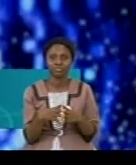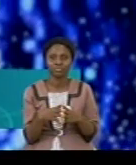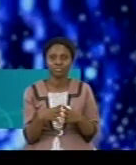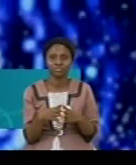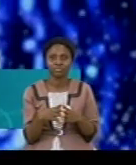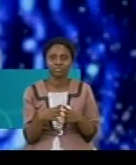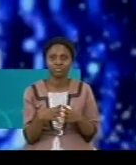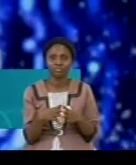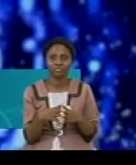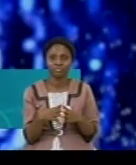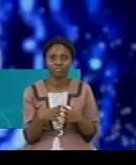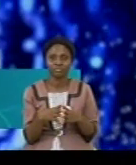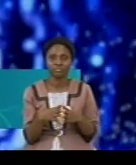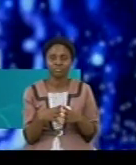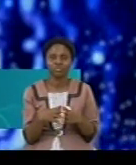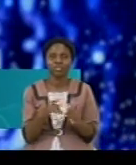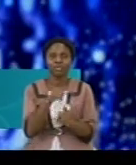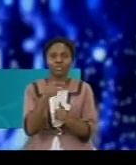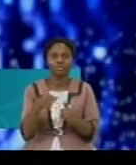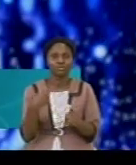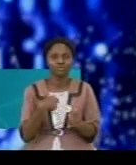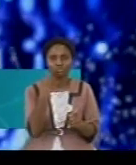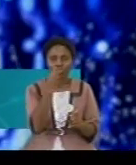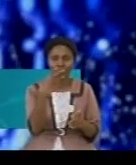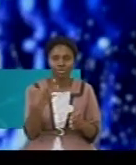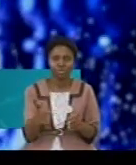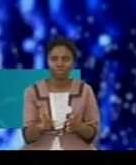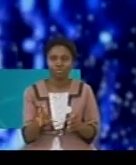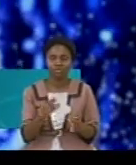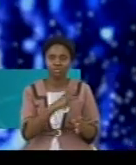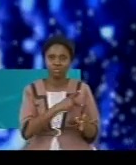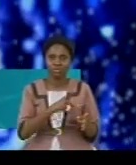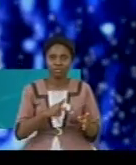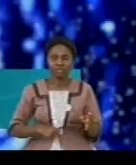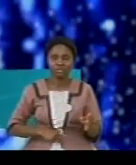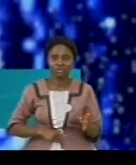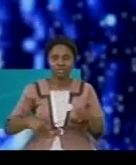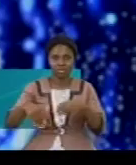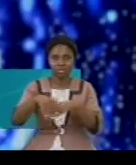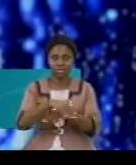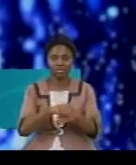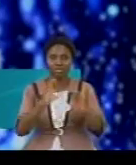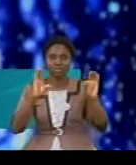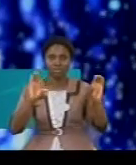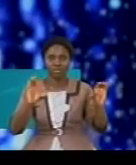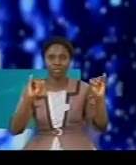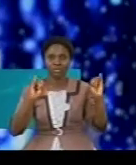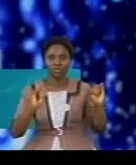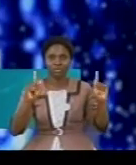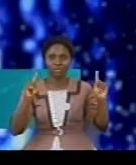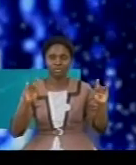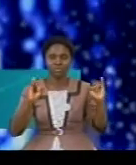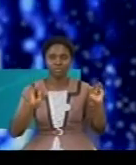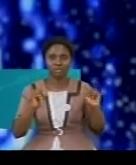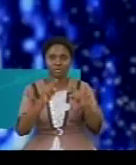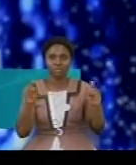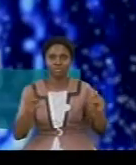When we talk of kingdom citizens, that refers to the people in God's